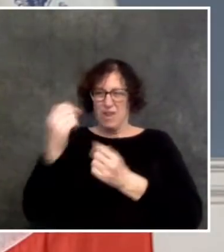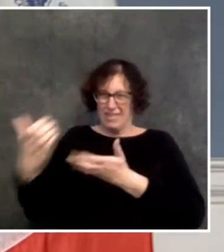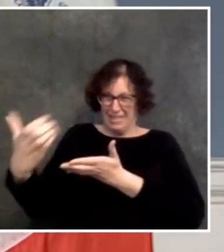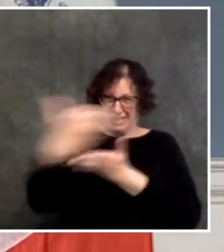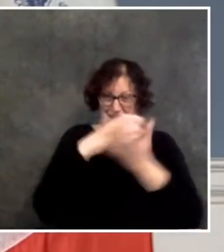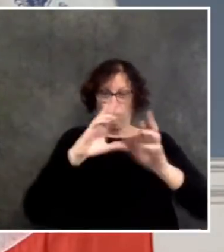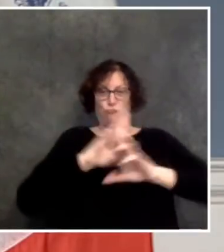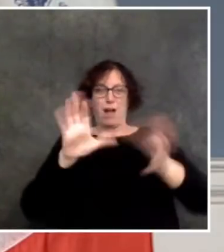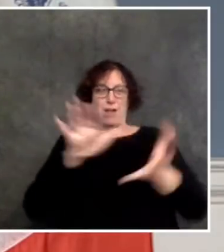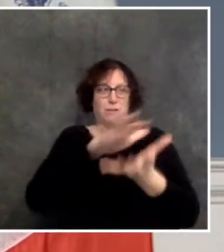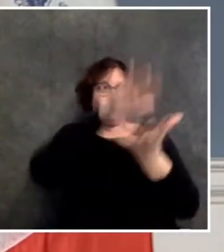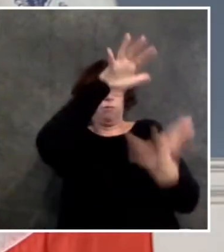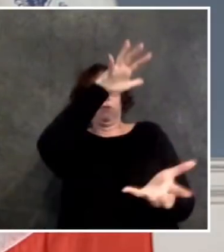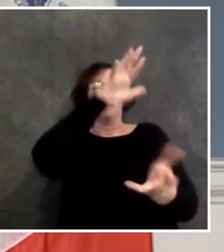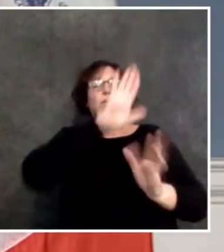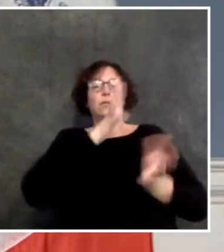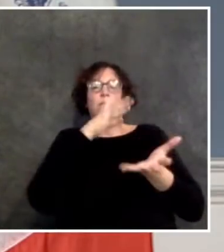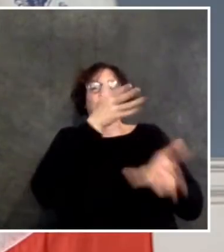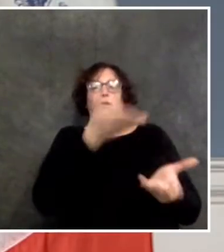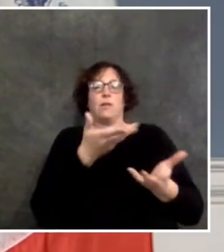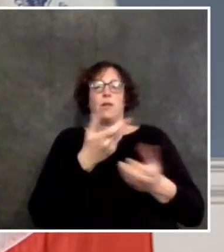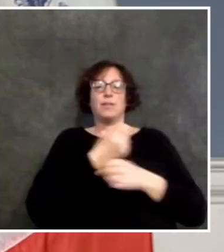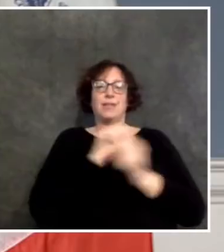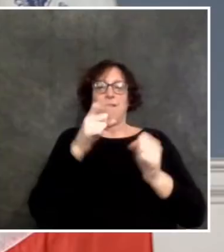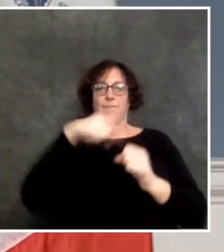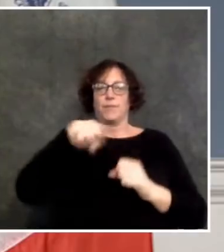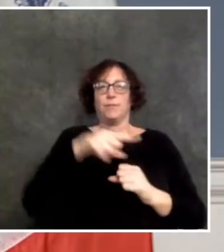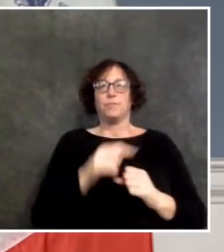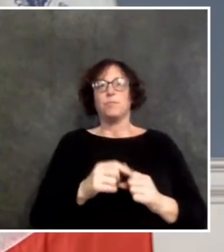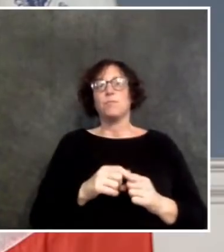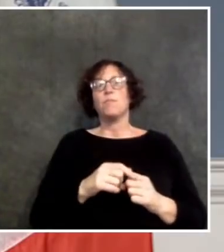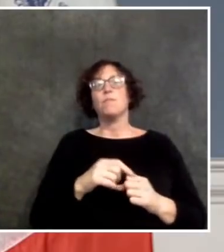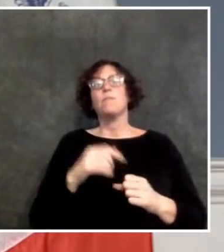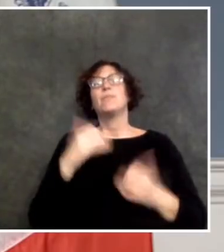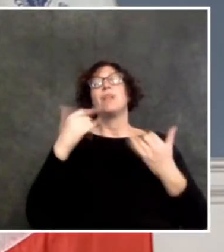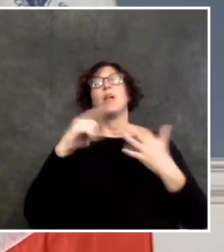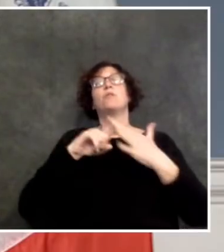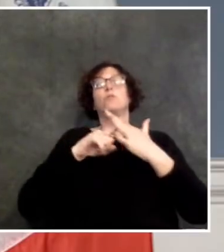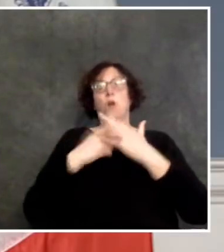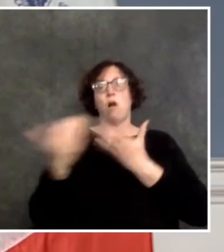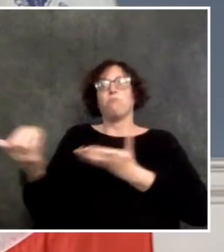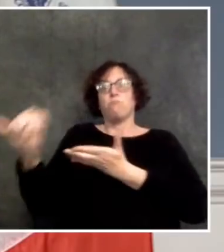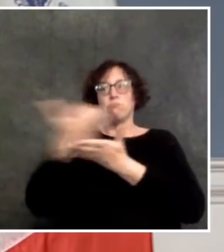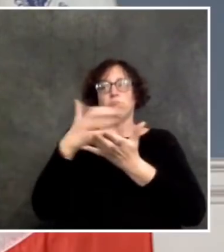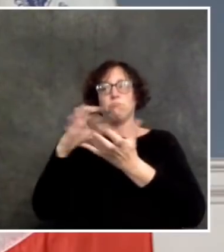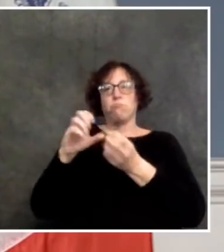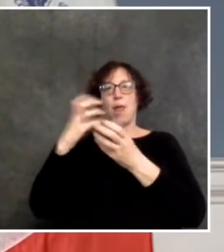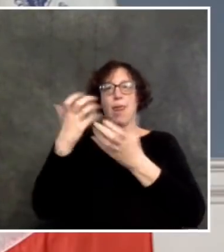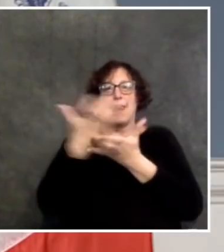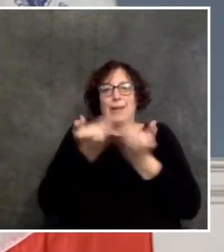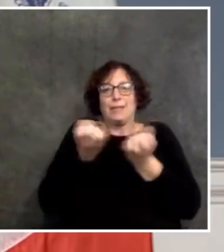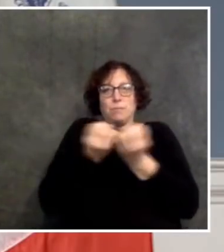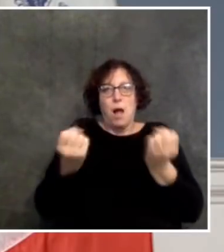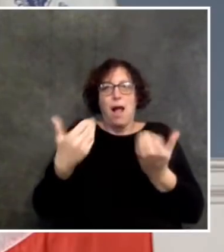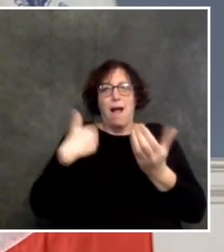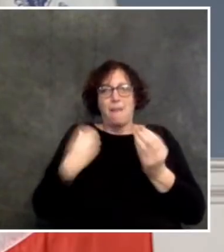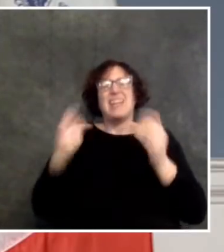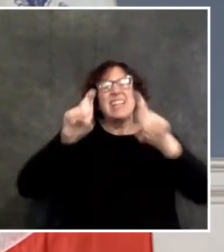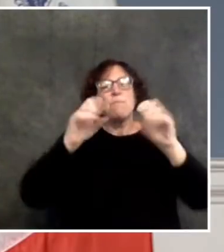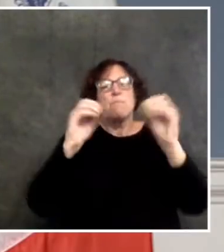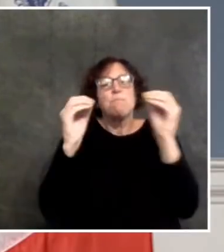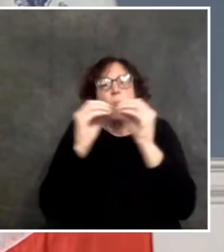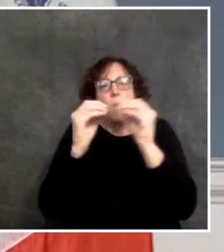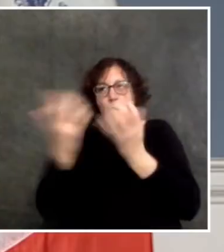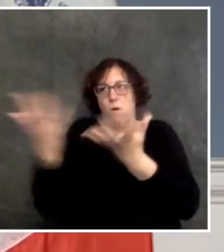to give the impression to people early on that everyone should go grab everything and hoard everything when we knew that there was